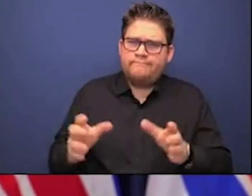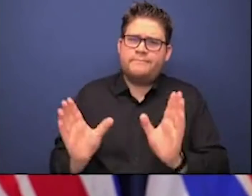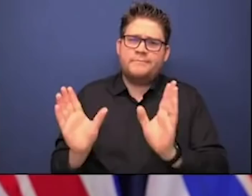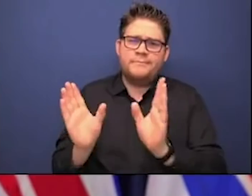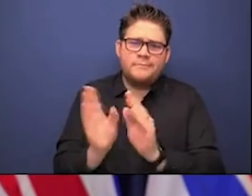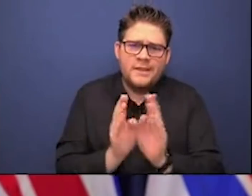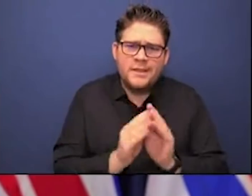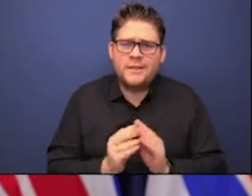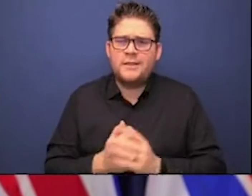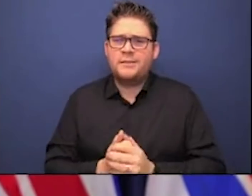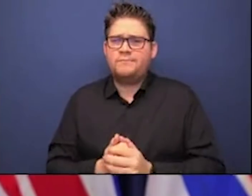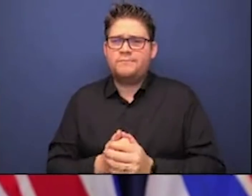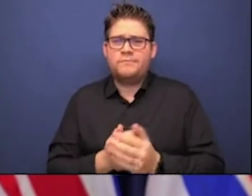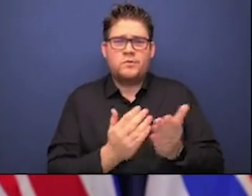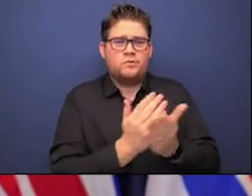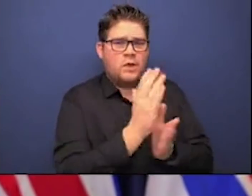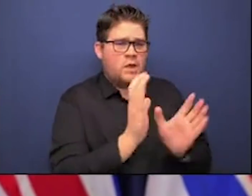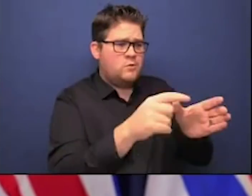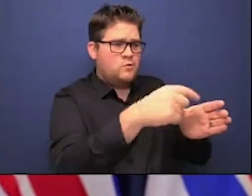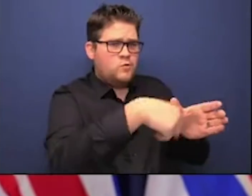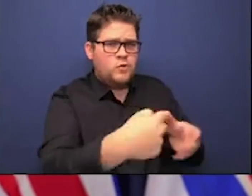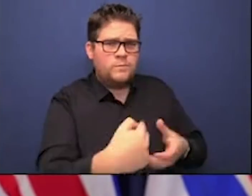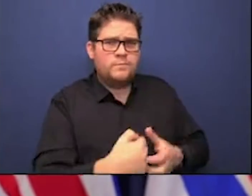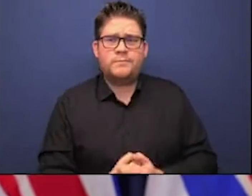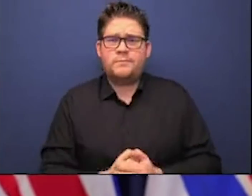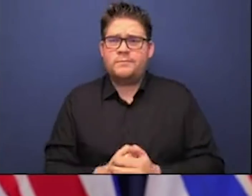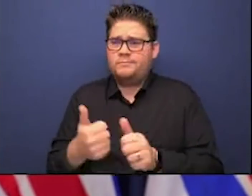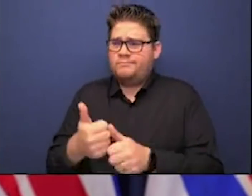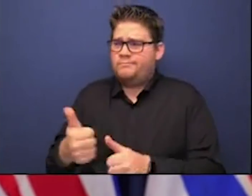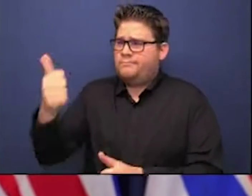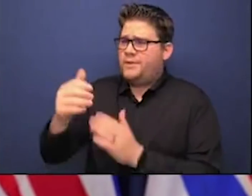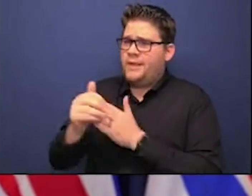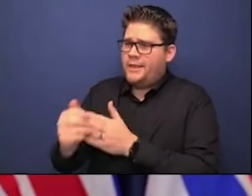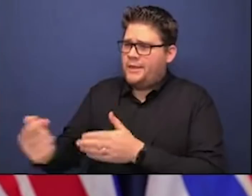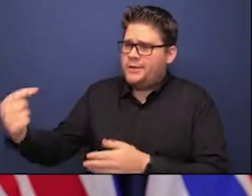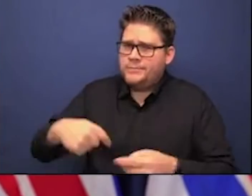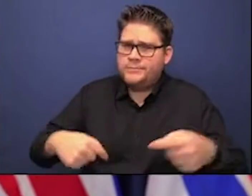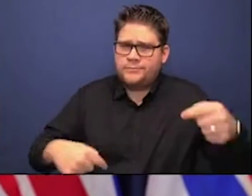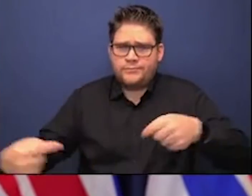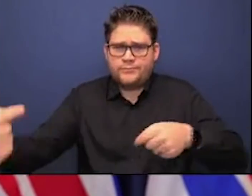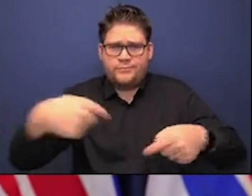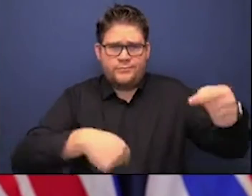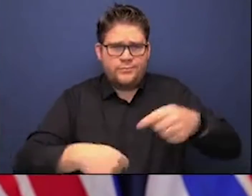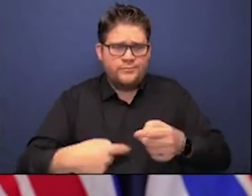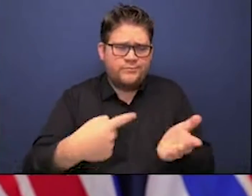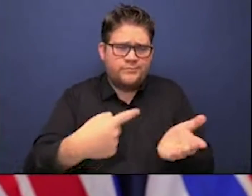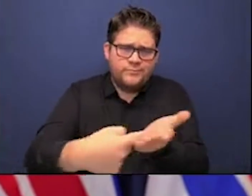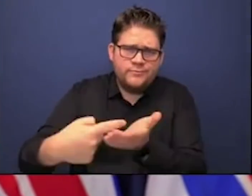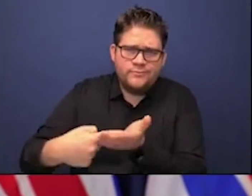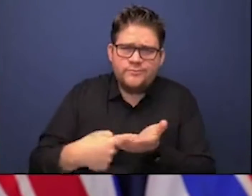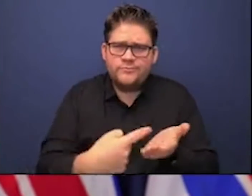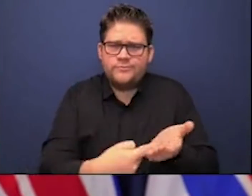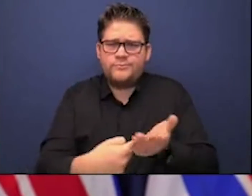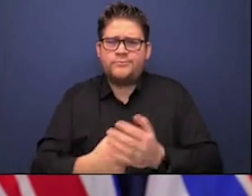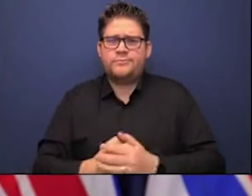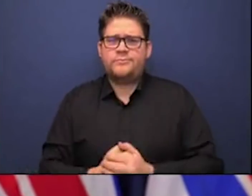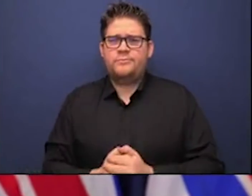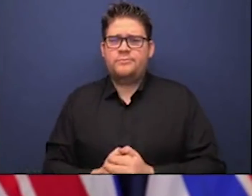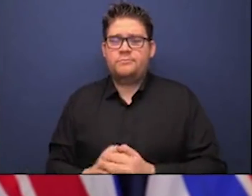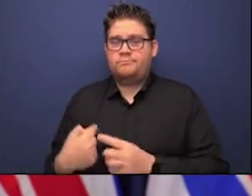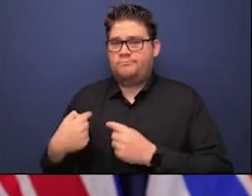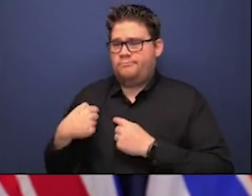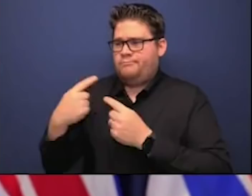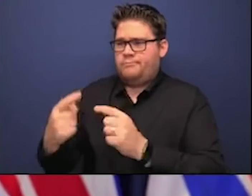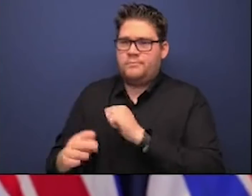regularly through our provincial steering committee. And since September, we've learned from our experiences, and we've worked collaboratively on how